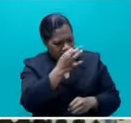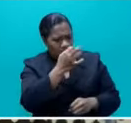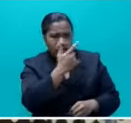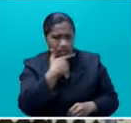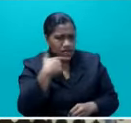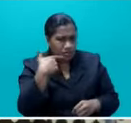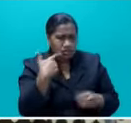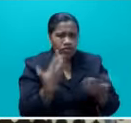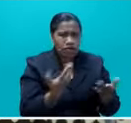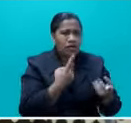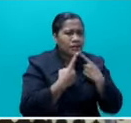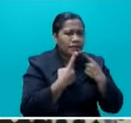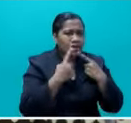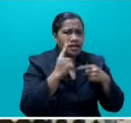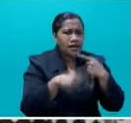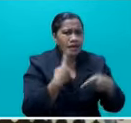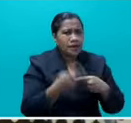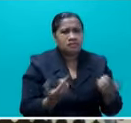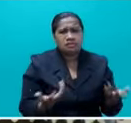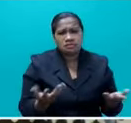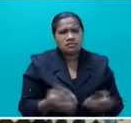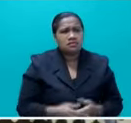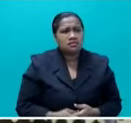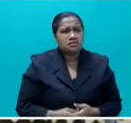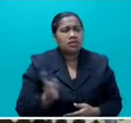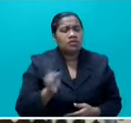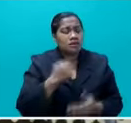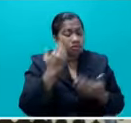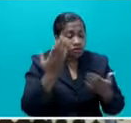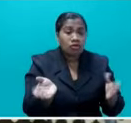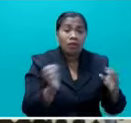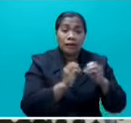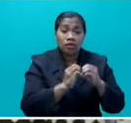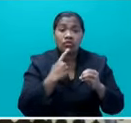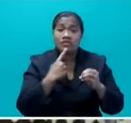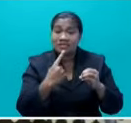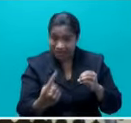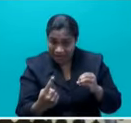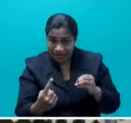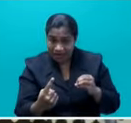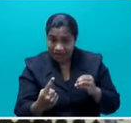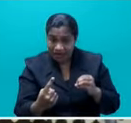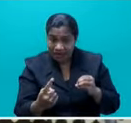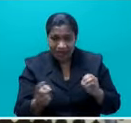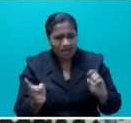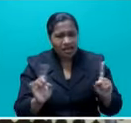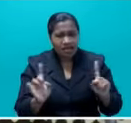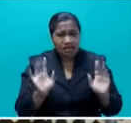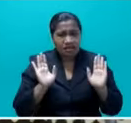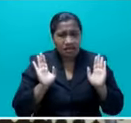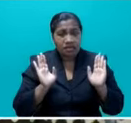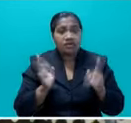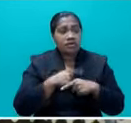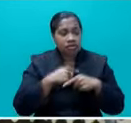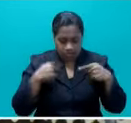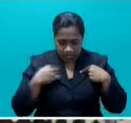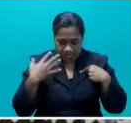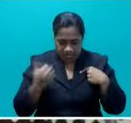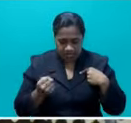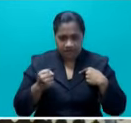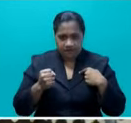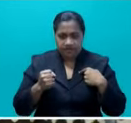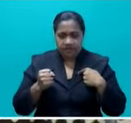to, position on what Honorable Mitimbulo is saying. We have a position as the party, and that's already been conveyed,